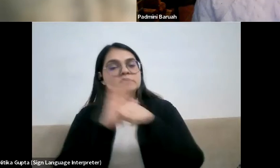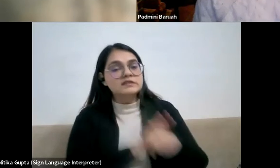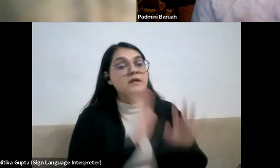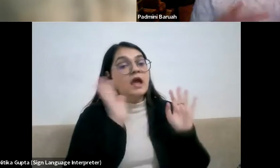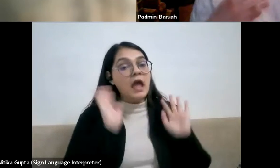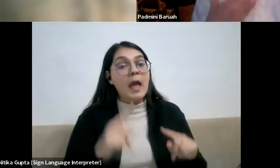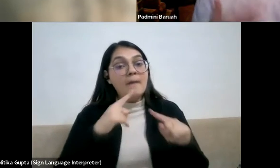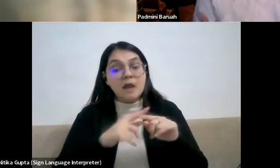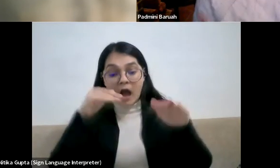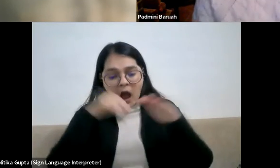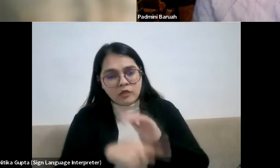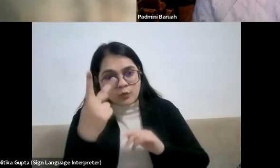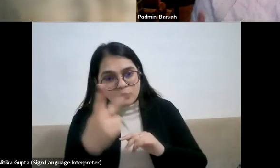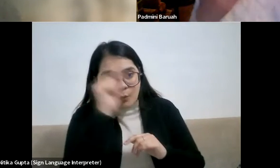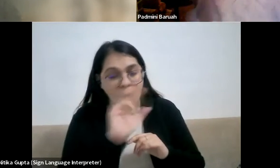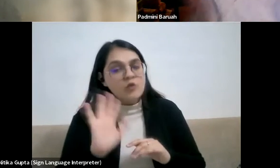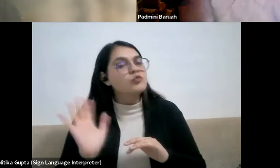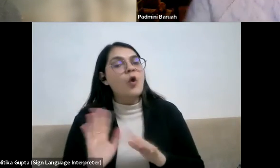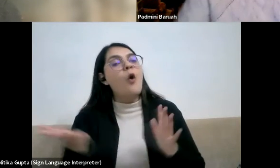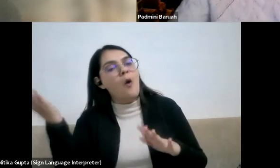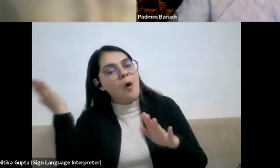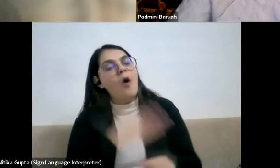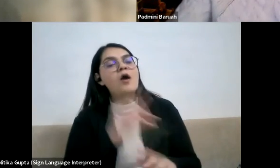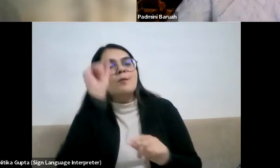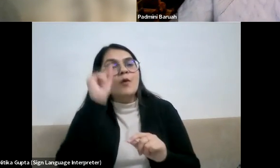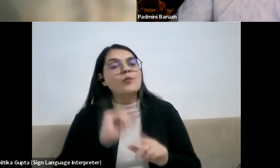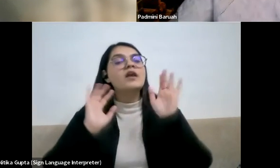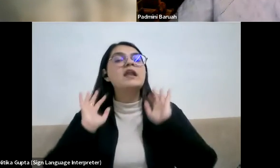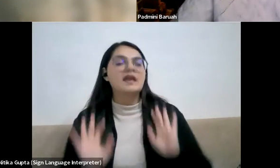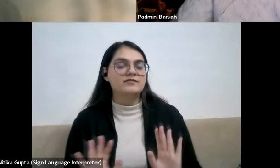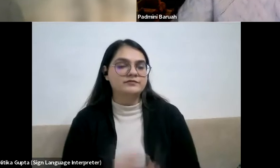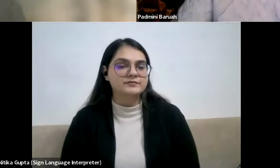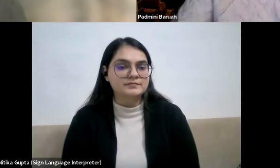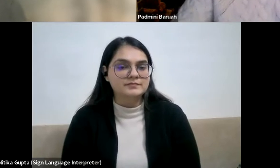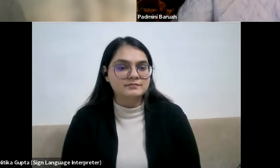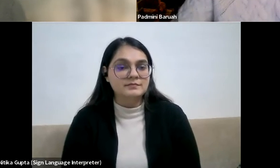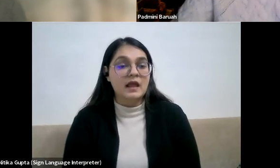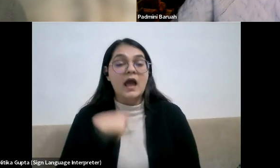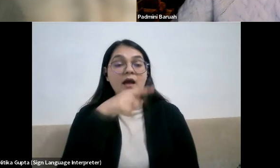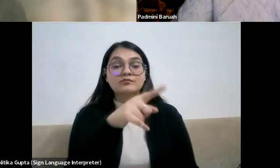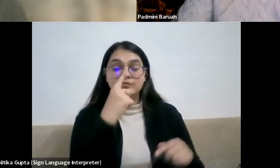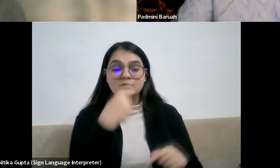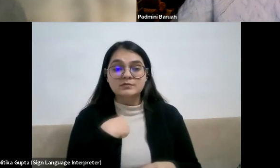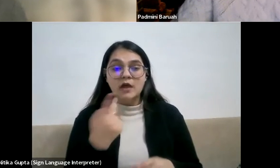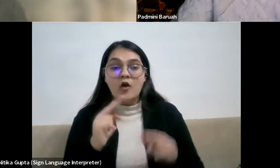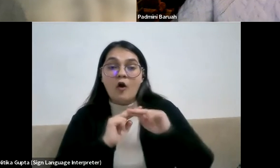there's more, like that. There's more to the story than that. So that's what I found from the pilot. Now, of course, I couldn't